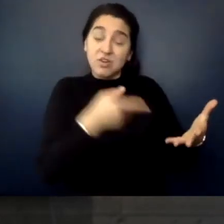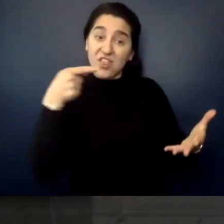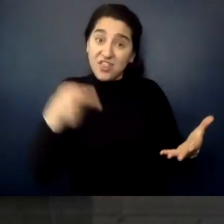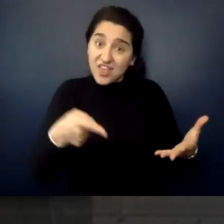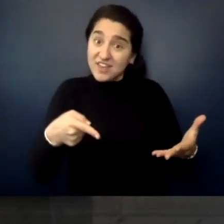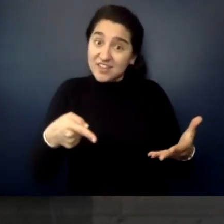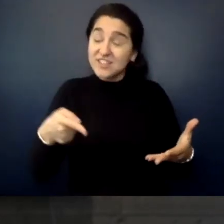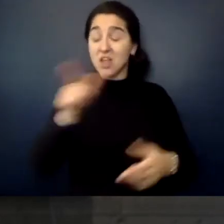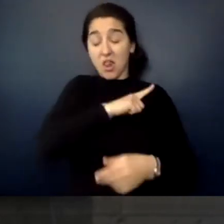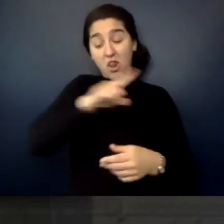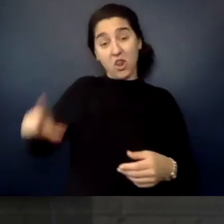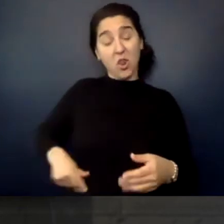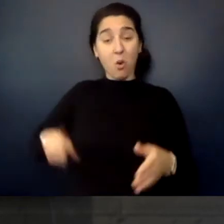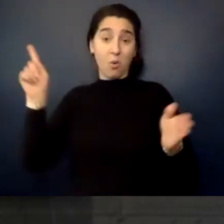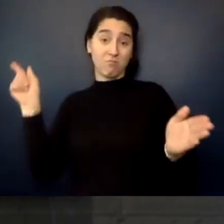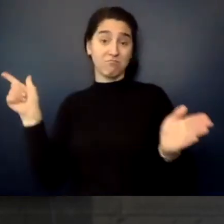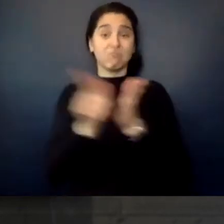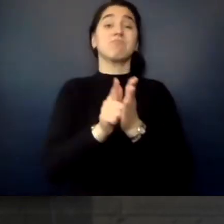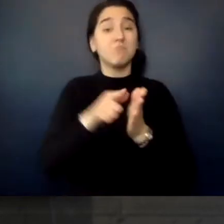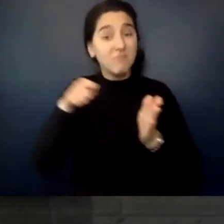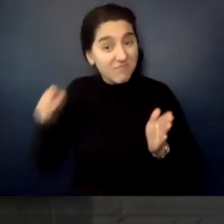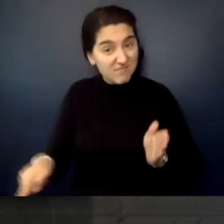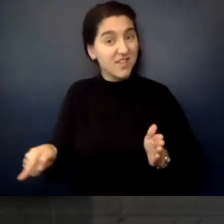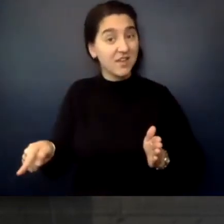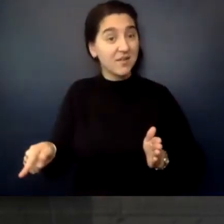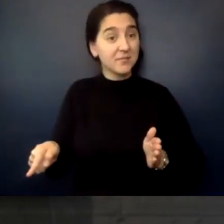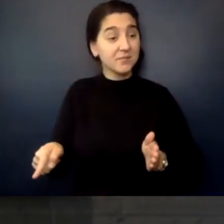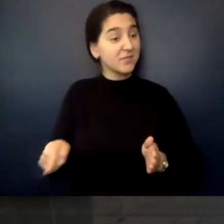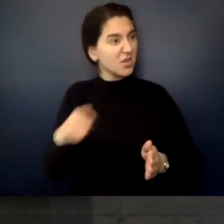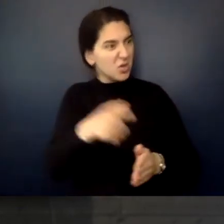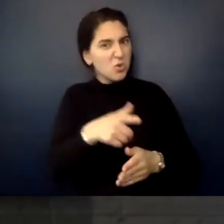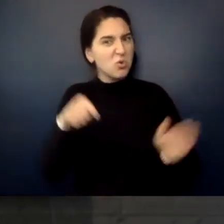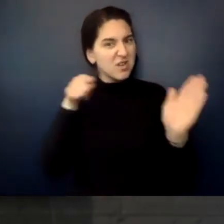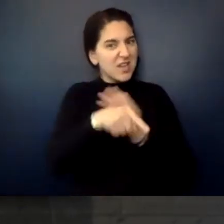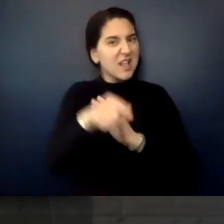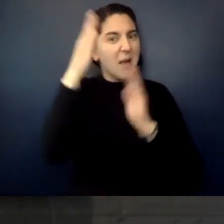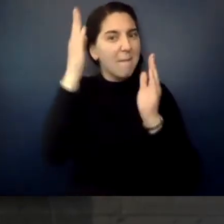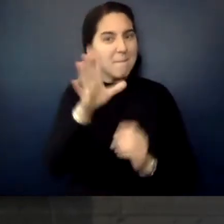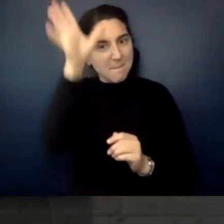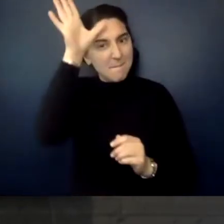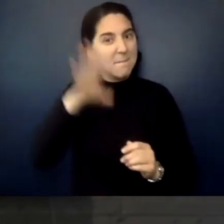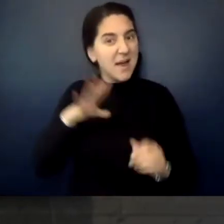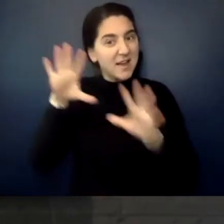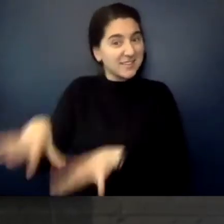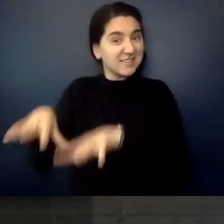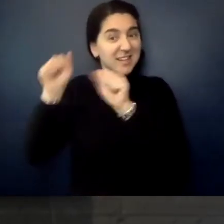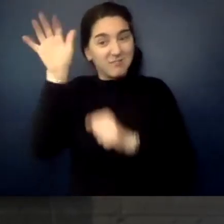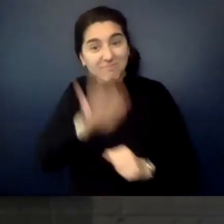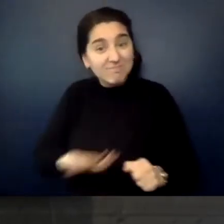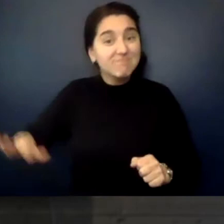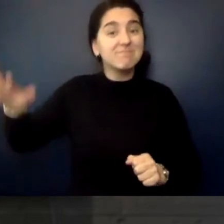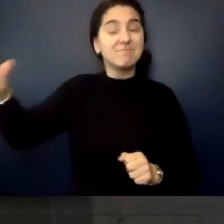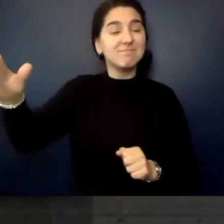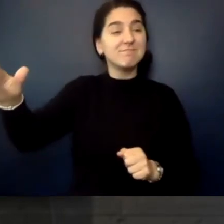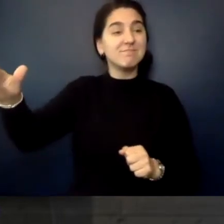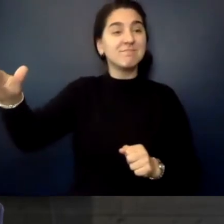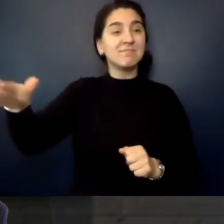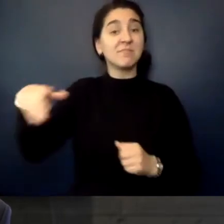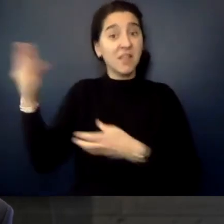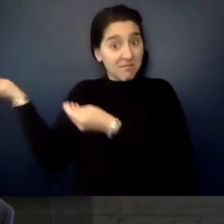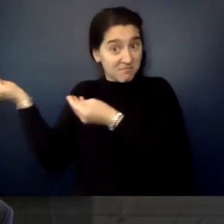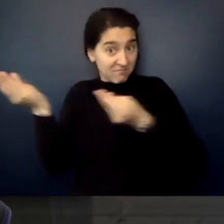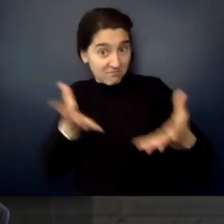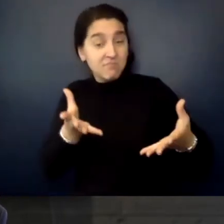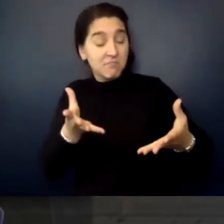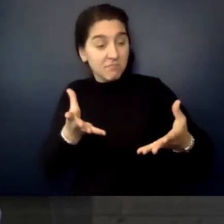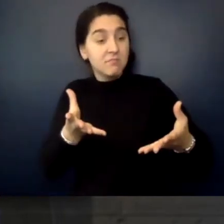says: Have you not murdered a man and seized his property?' Then say to him, 'This is what